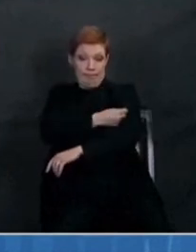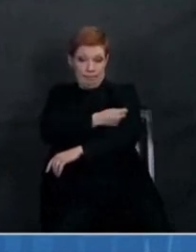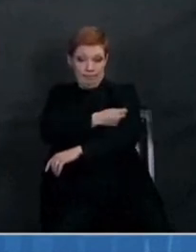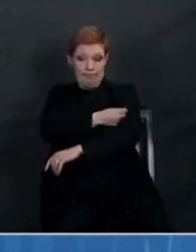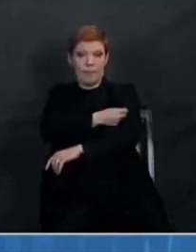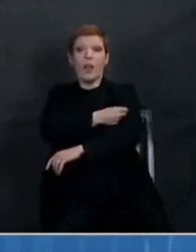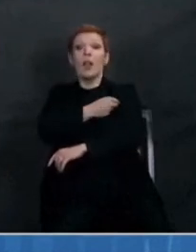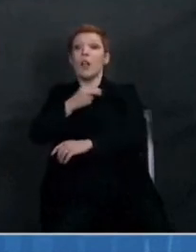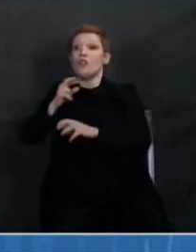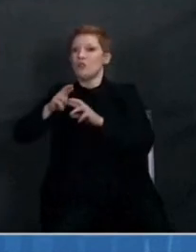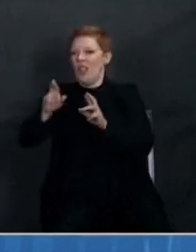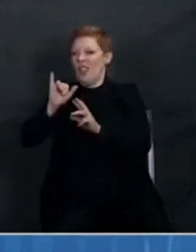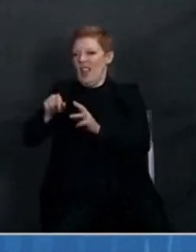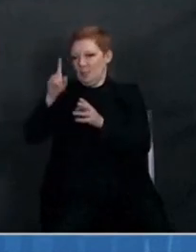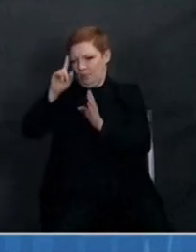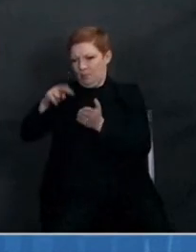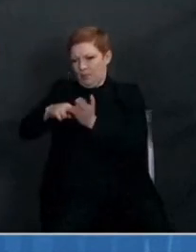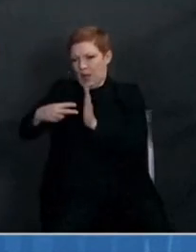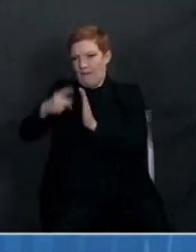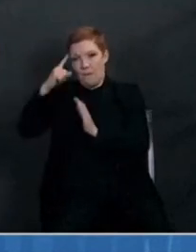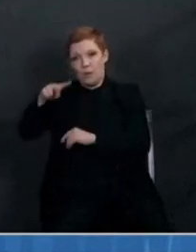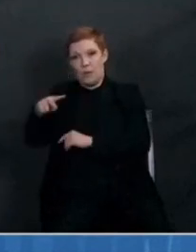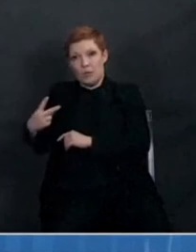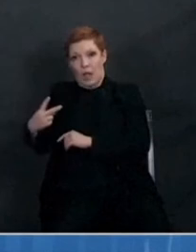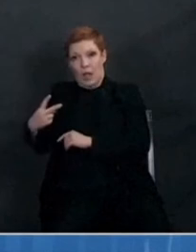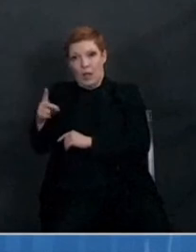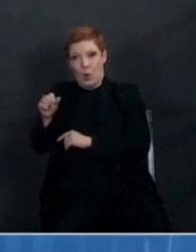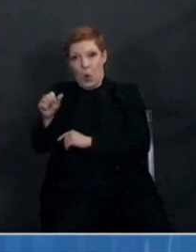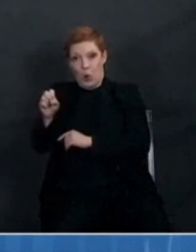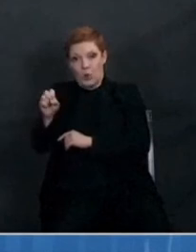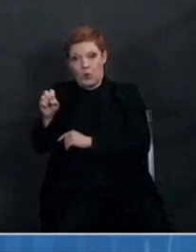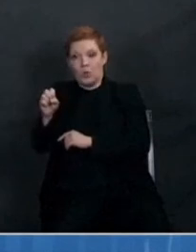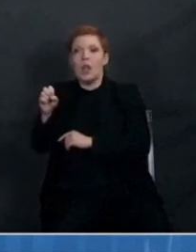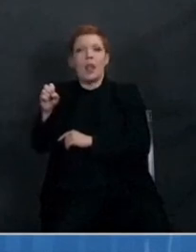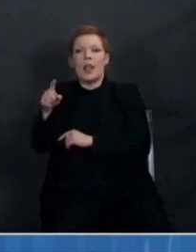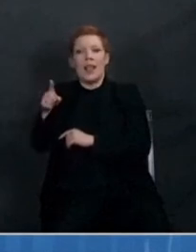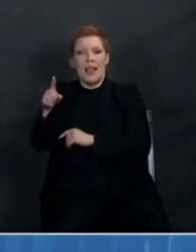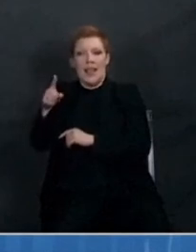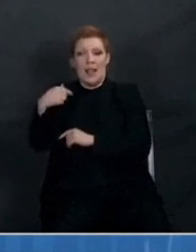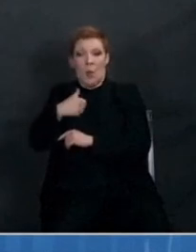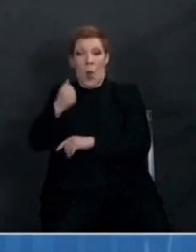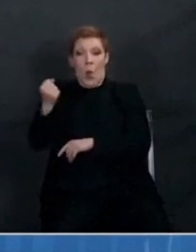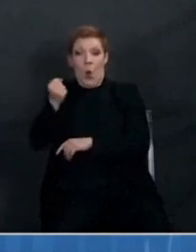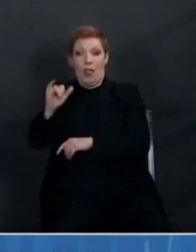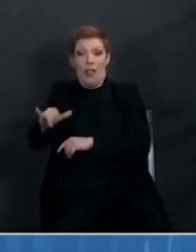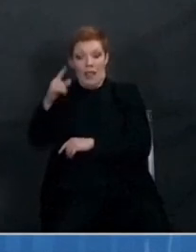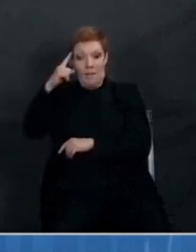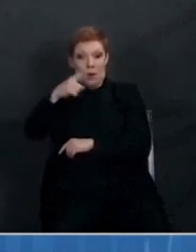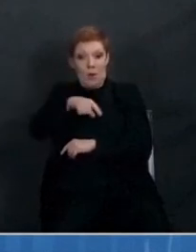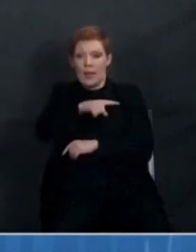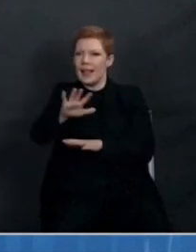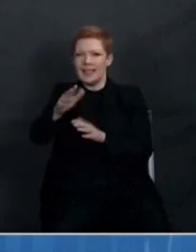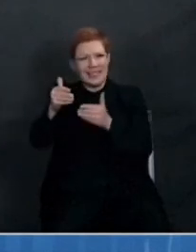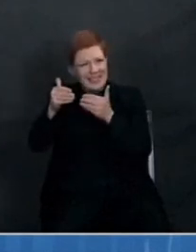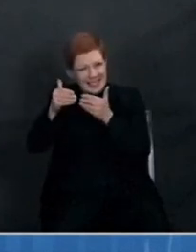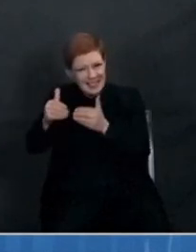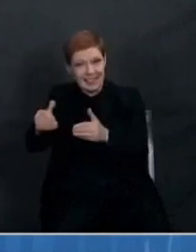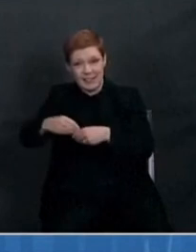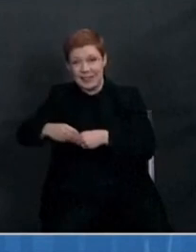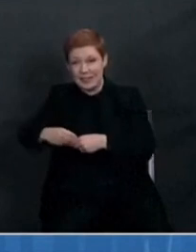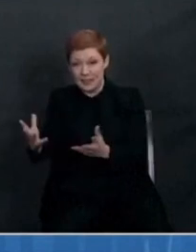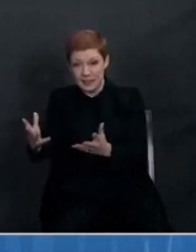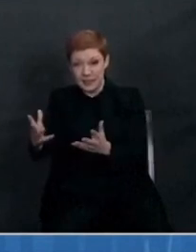second dose, given that we now have more and more confidence in the even flow of doses